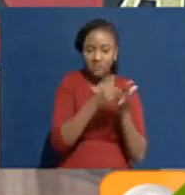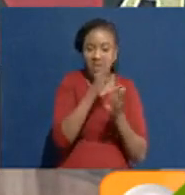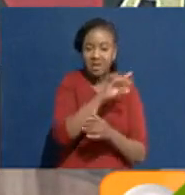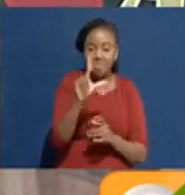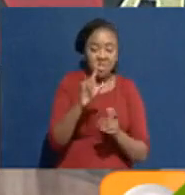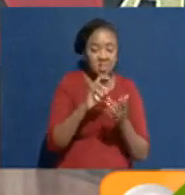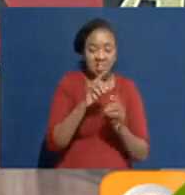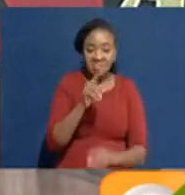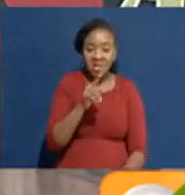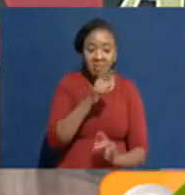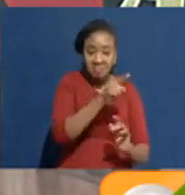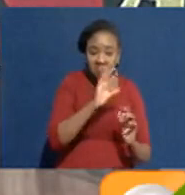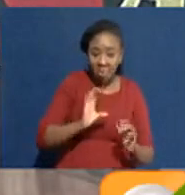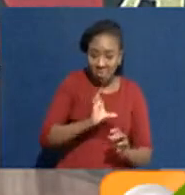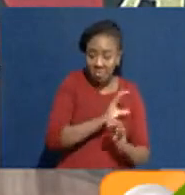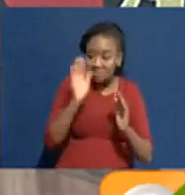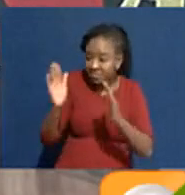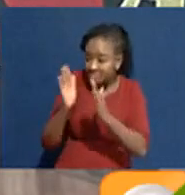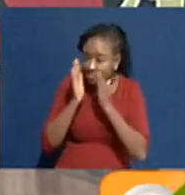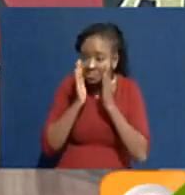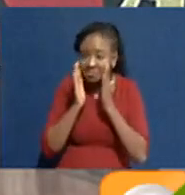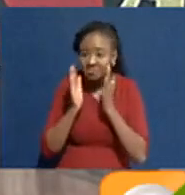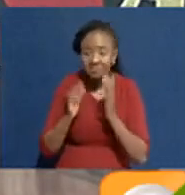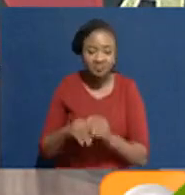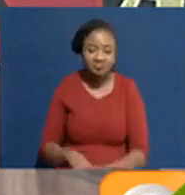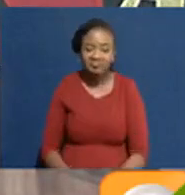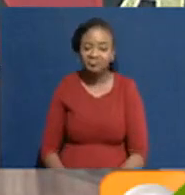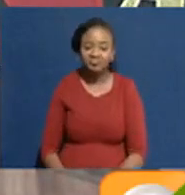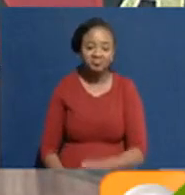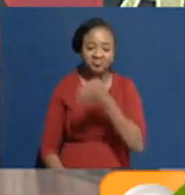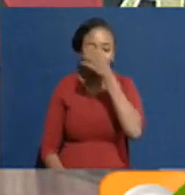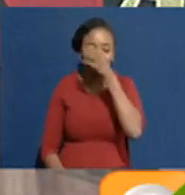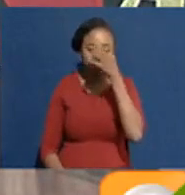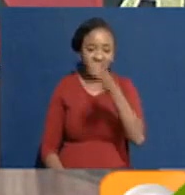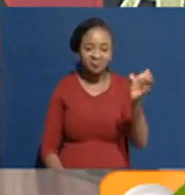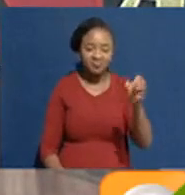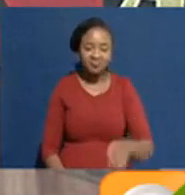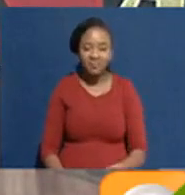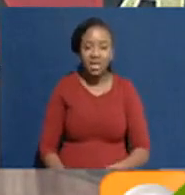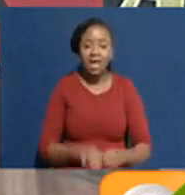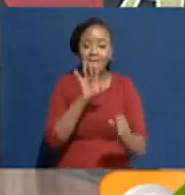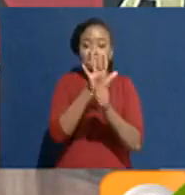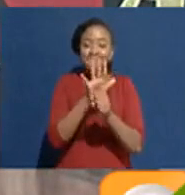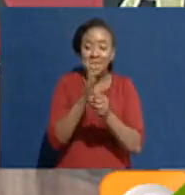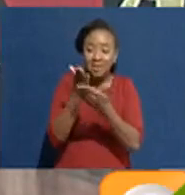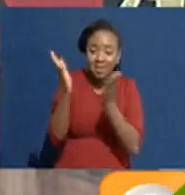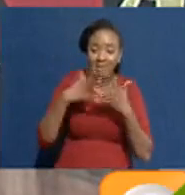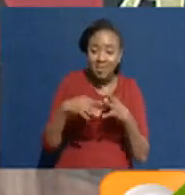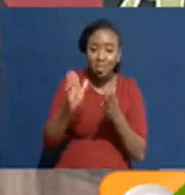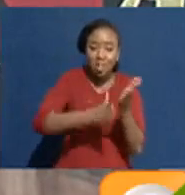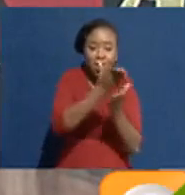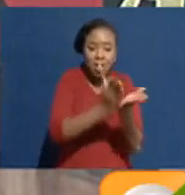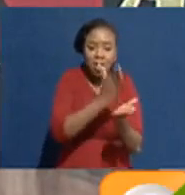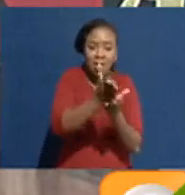or rejected by the National Assembly Finance Committee. And as our very own Seth Olale reports, the majority of the submissions by